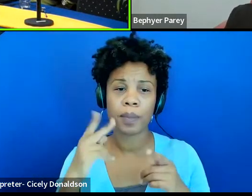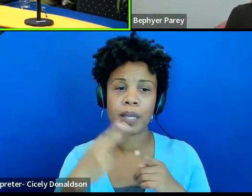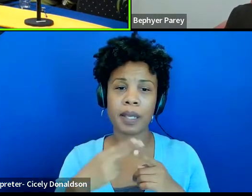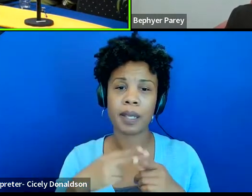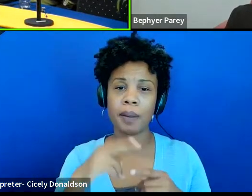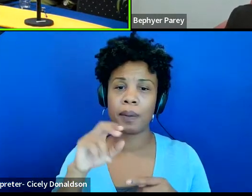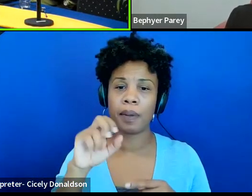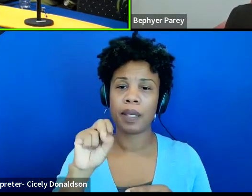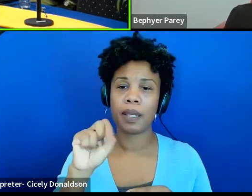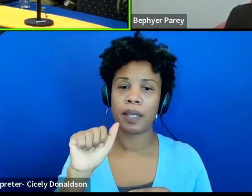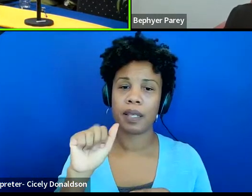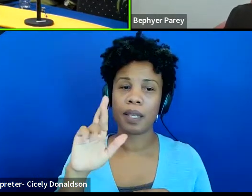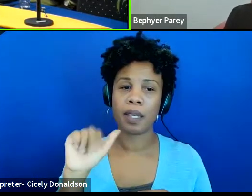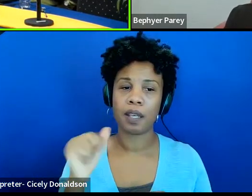Newland?